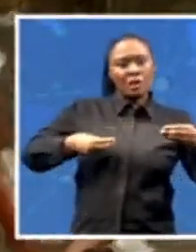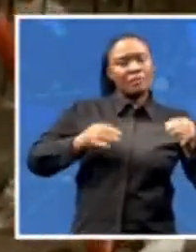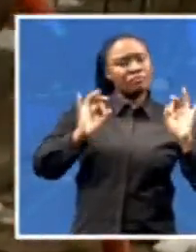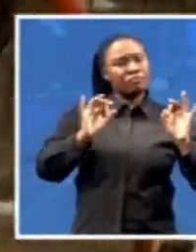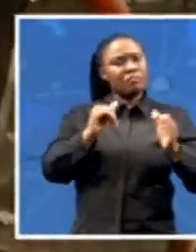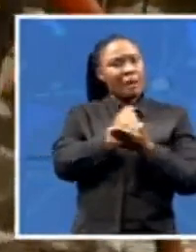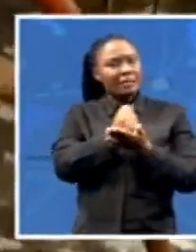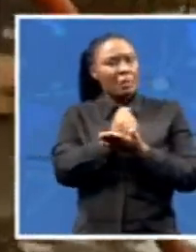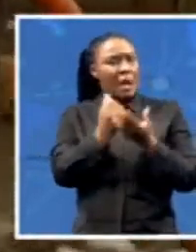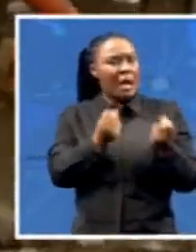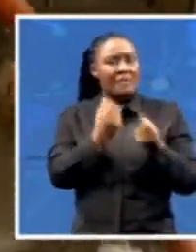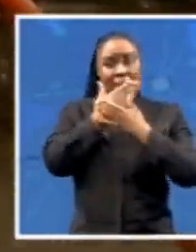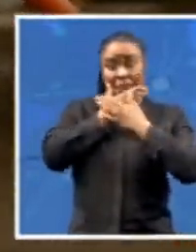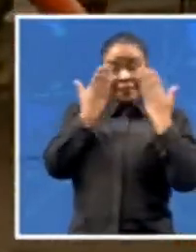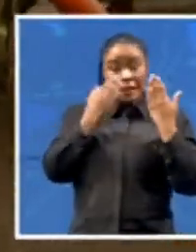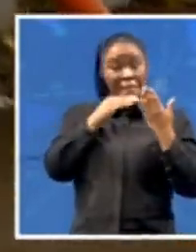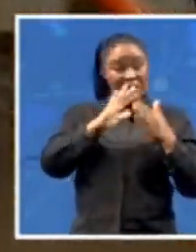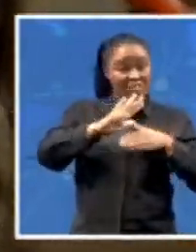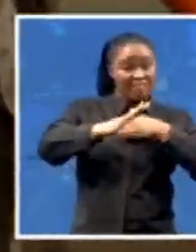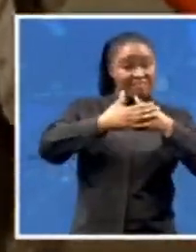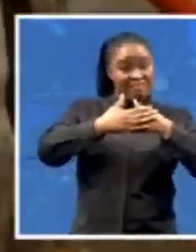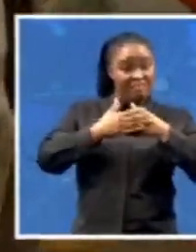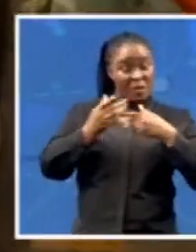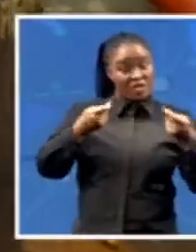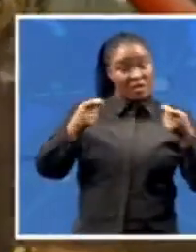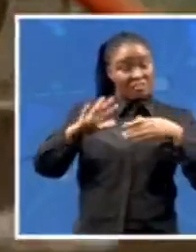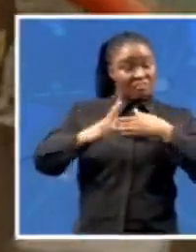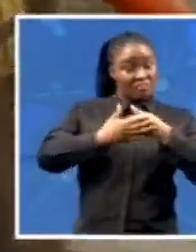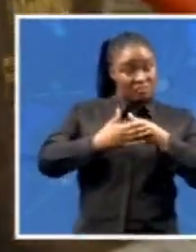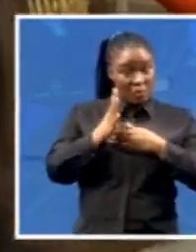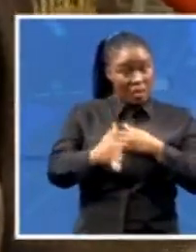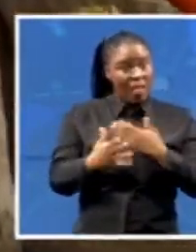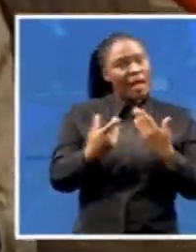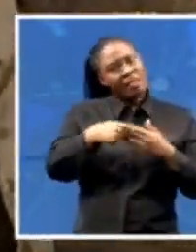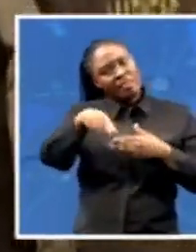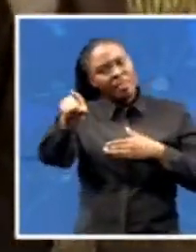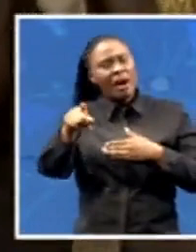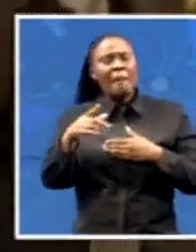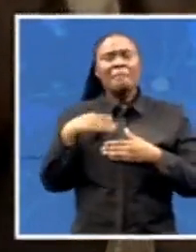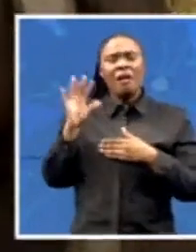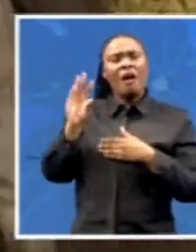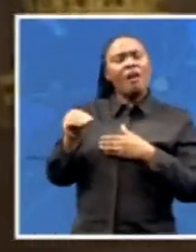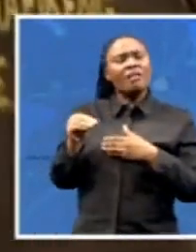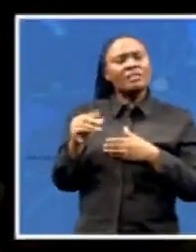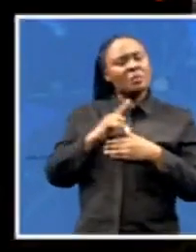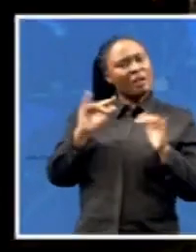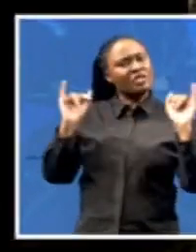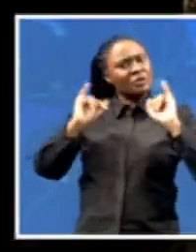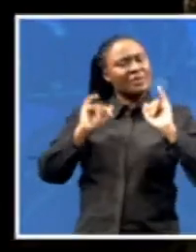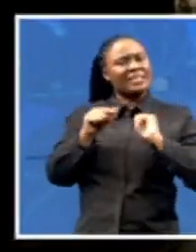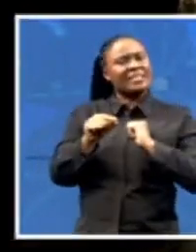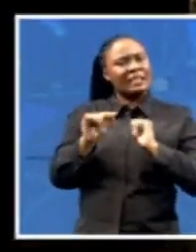shops down, and you will send them out of Mahikeng. I'm asking this because this is a very serious issue, because an incident like